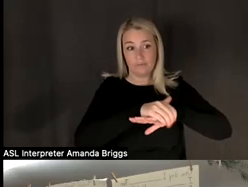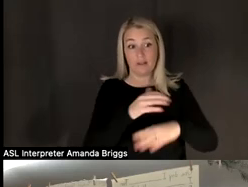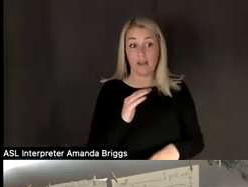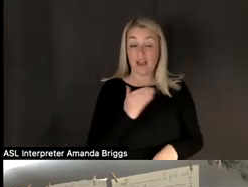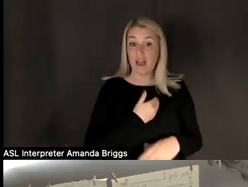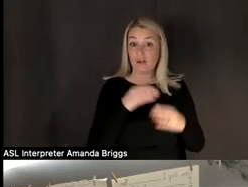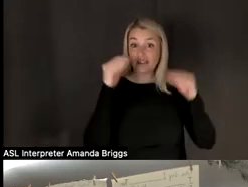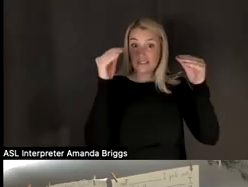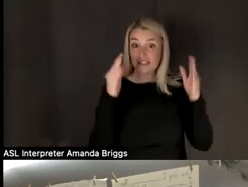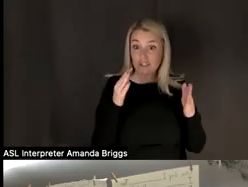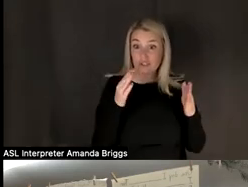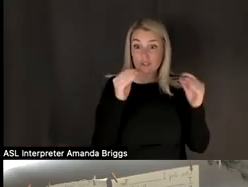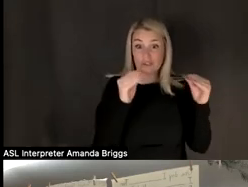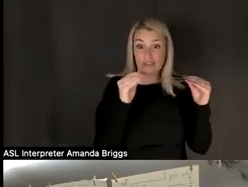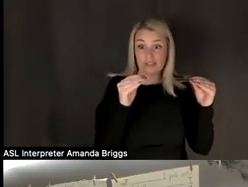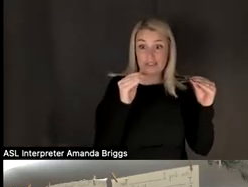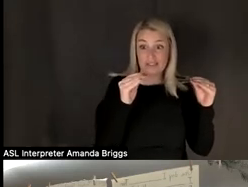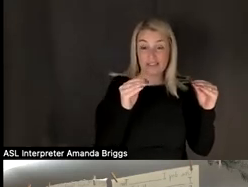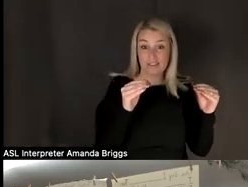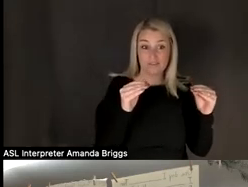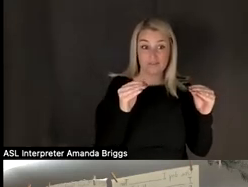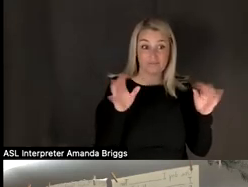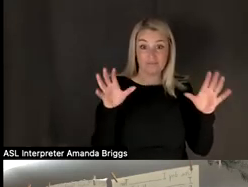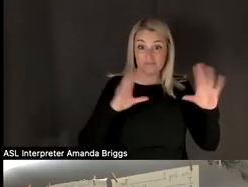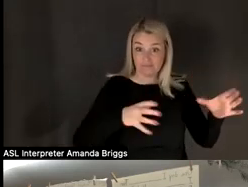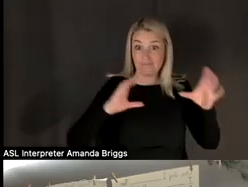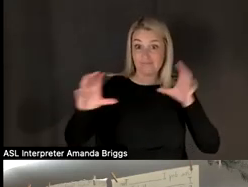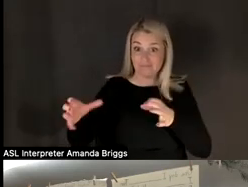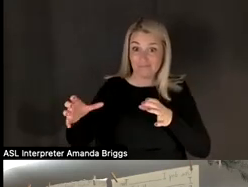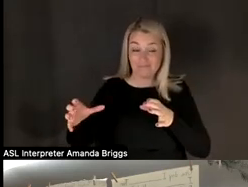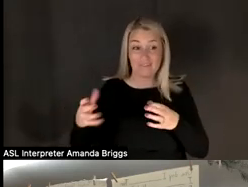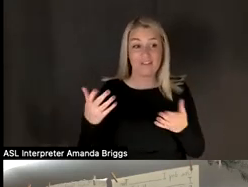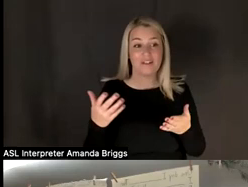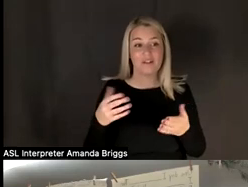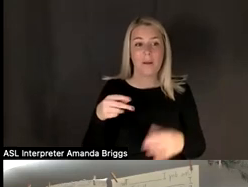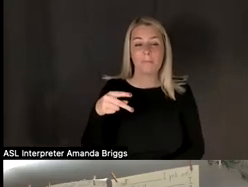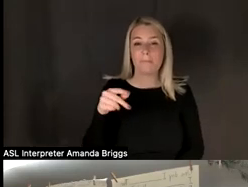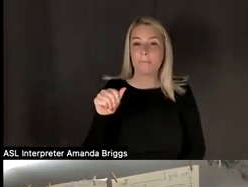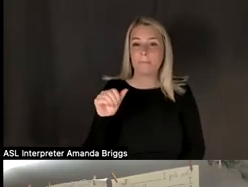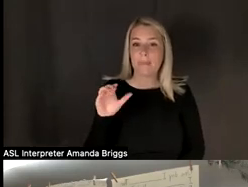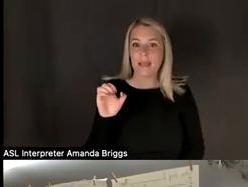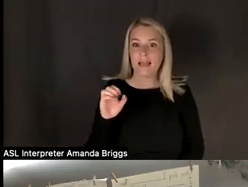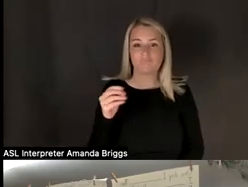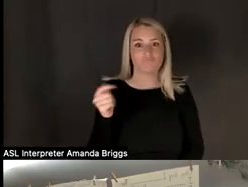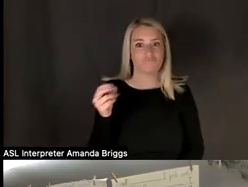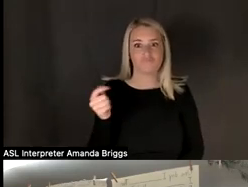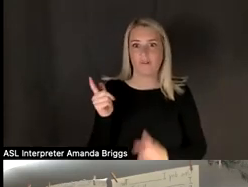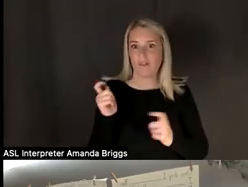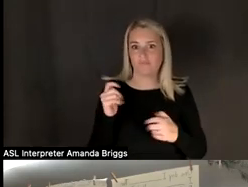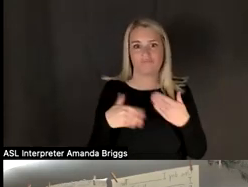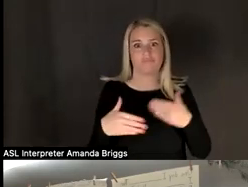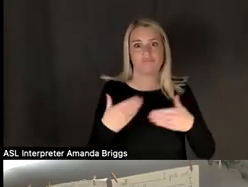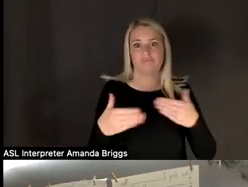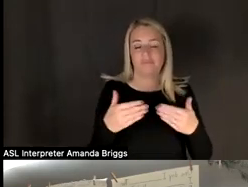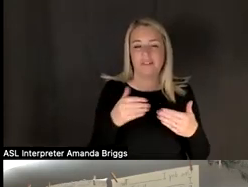100% of the state standards. So the pace is often pretty fast. Kids don't get as much practice time in